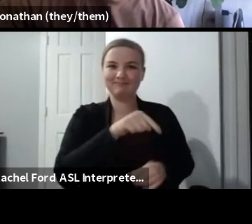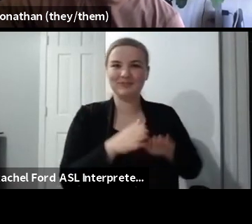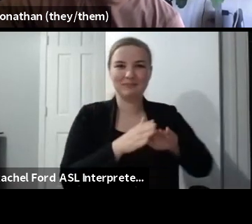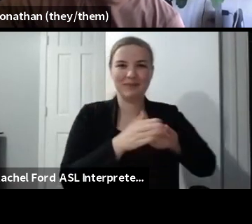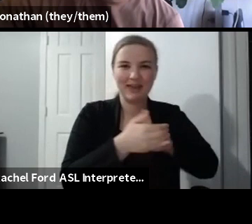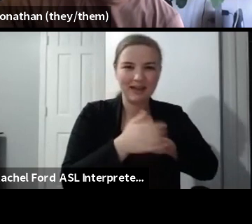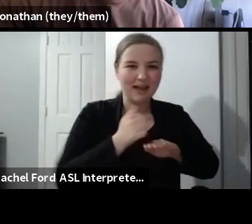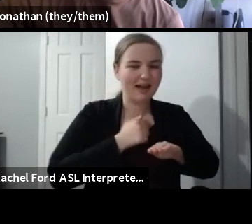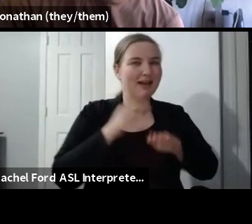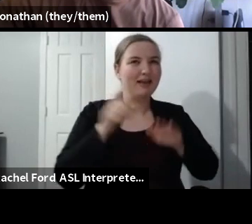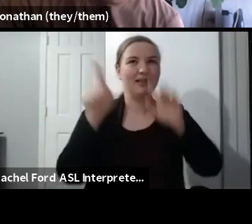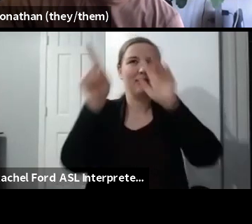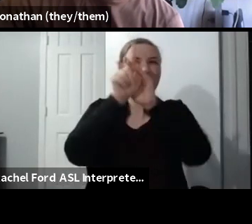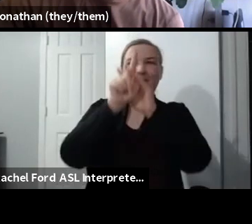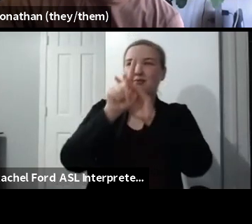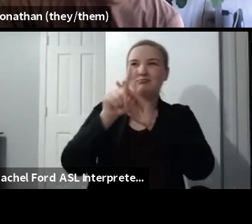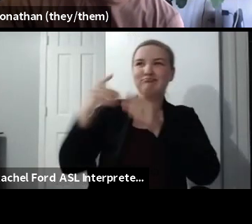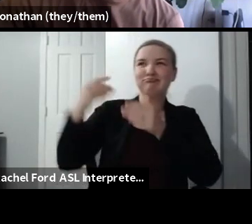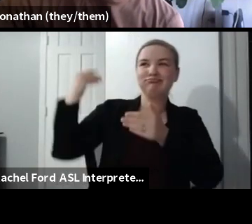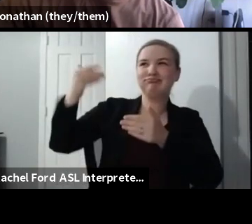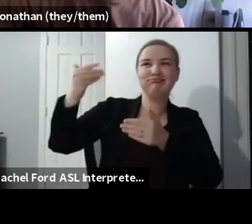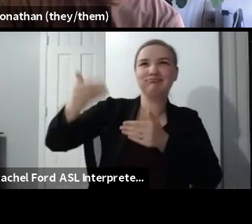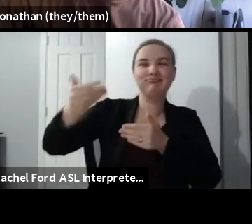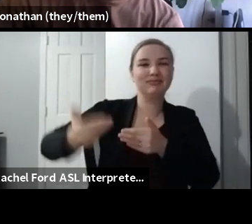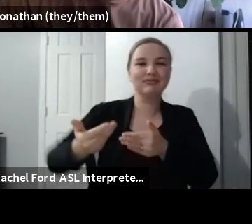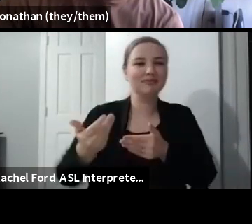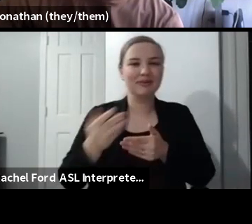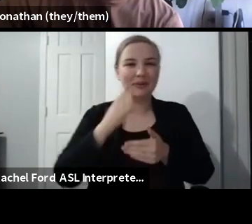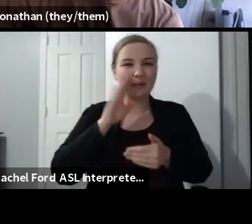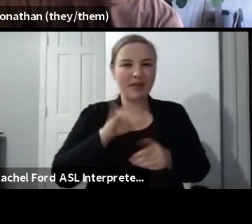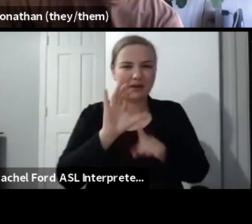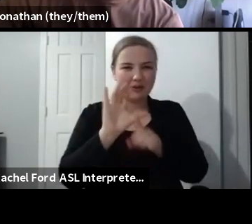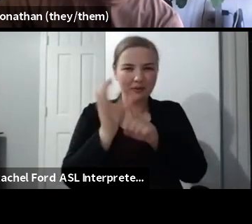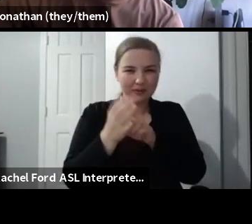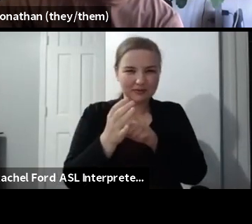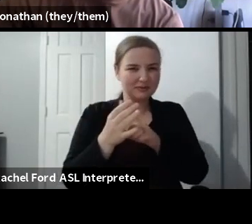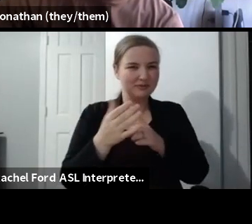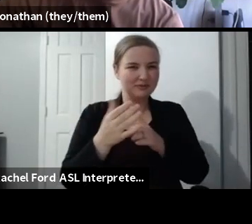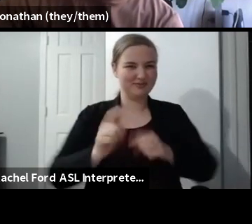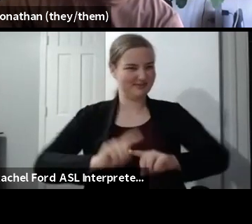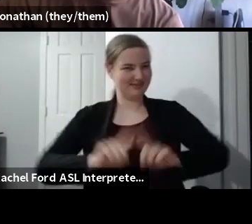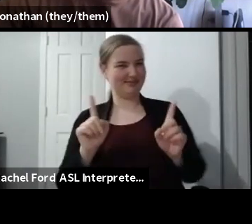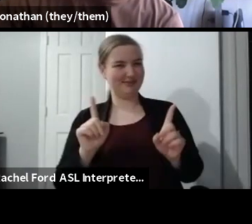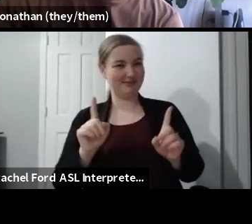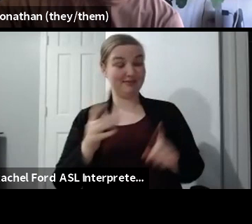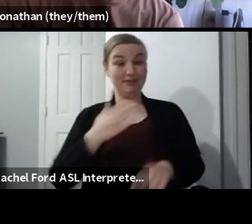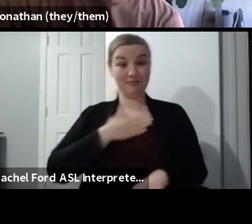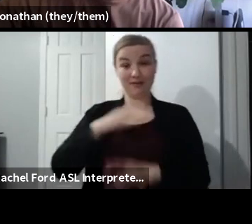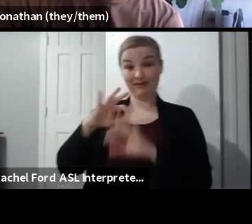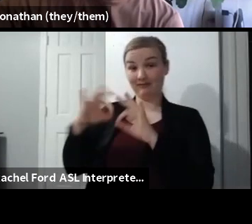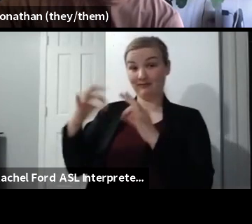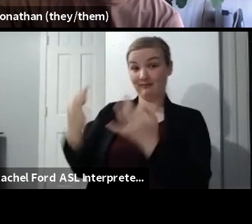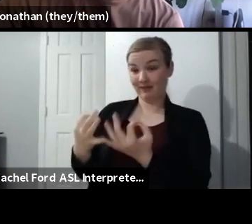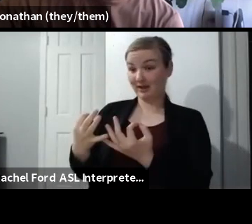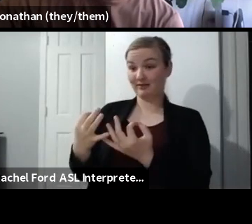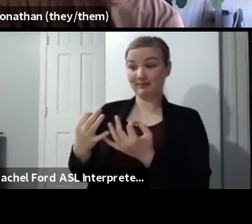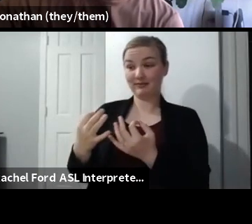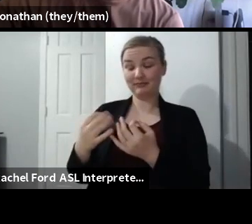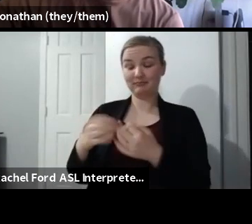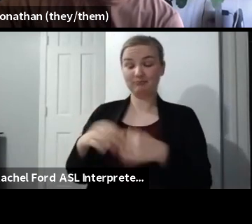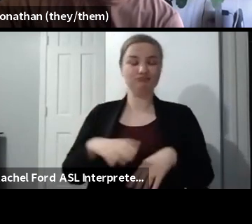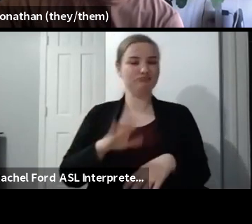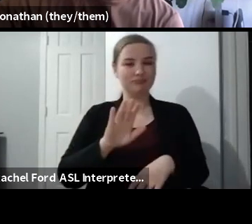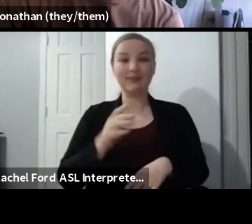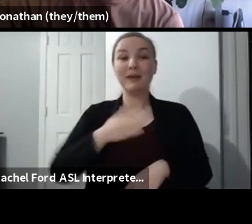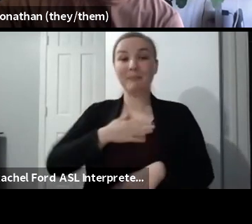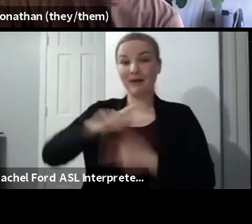especially thinking about the cultural difference of how my friends, who are mostly European, versus